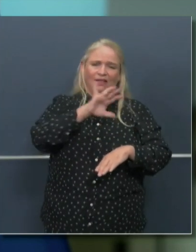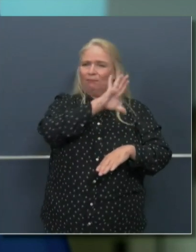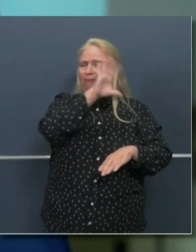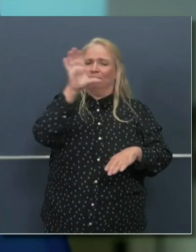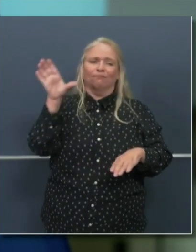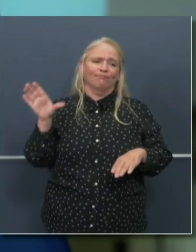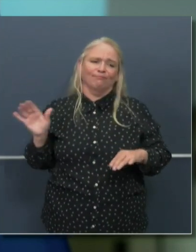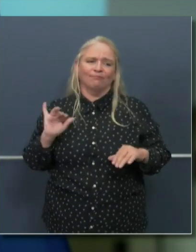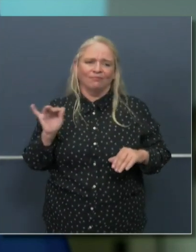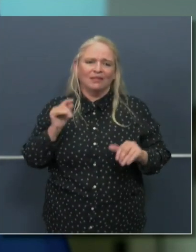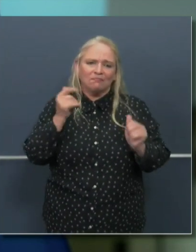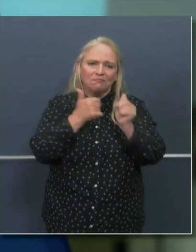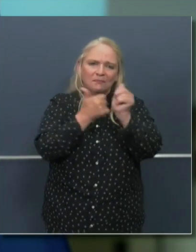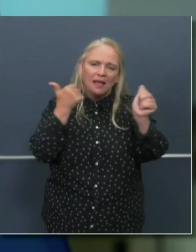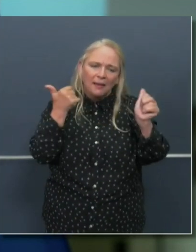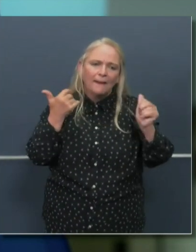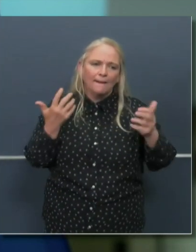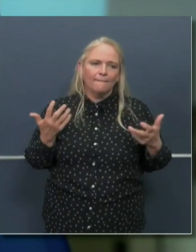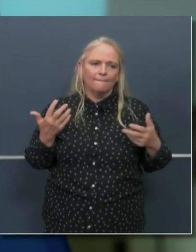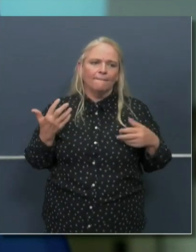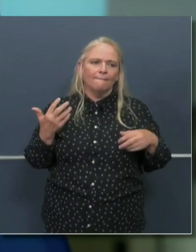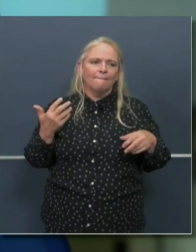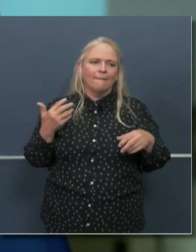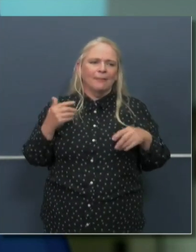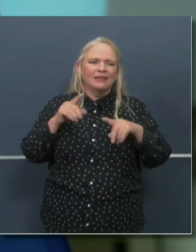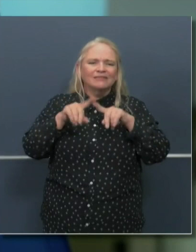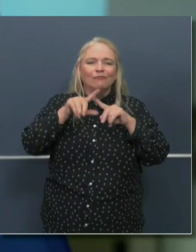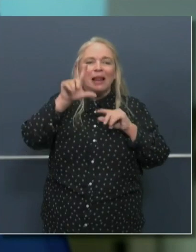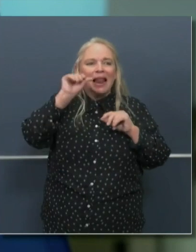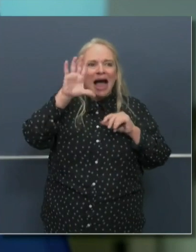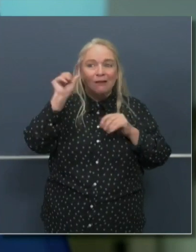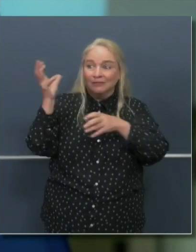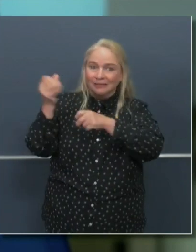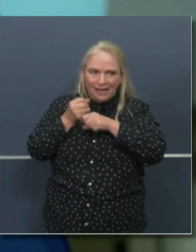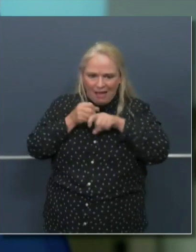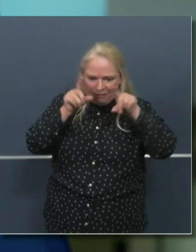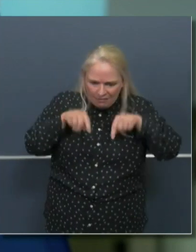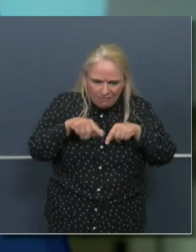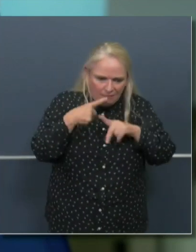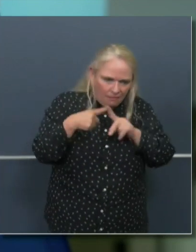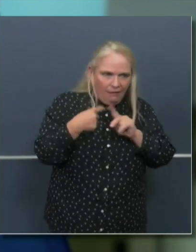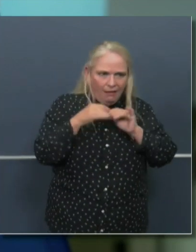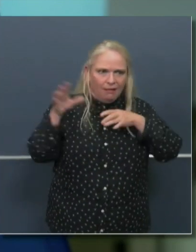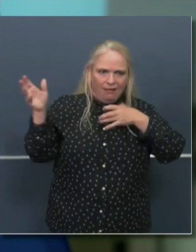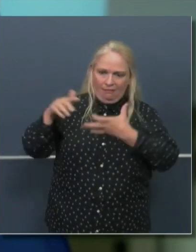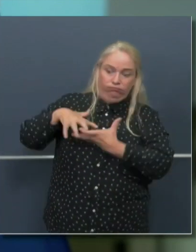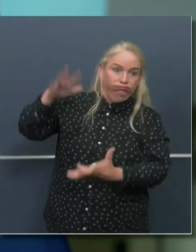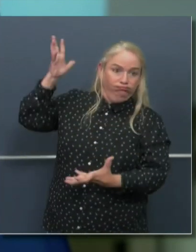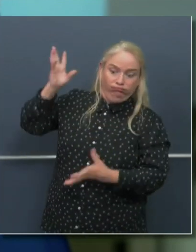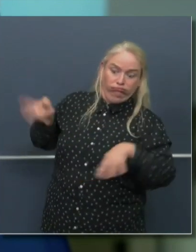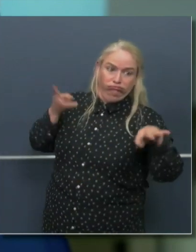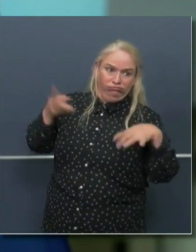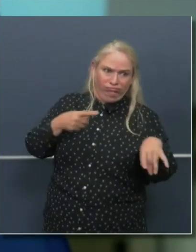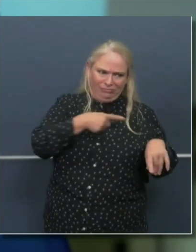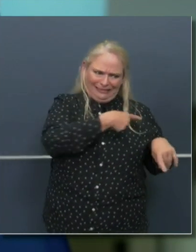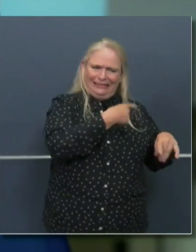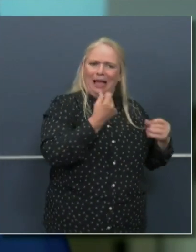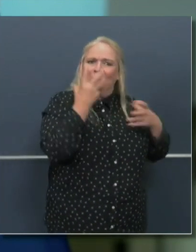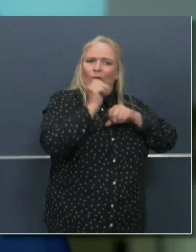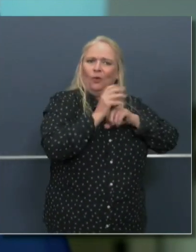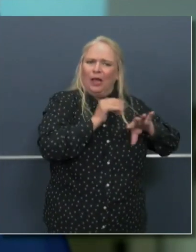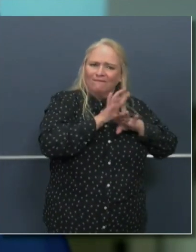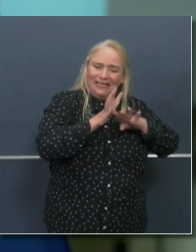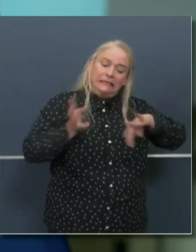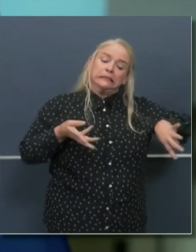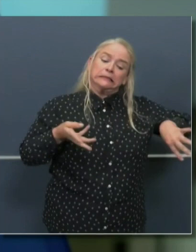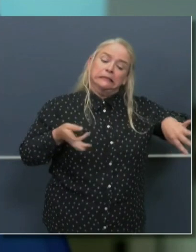backlogs at Quest and others, that we're experiencing multi-day delays. That said, you're going to, forgive me, I don't want